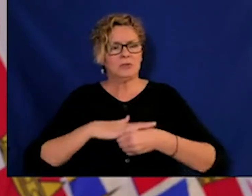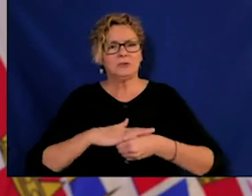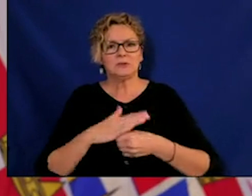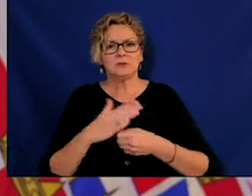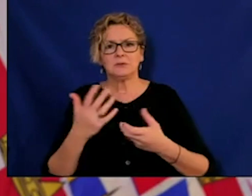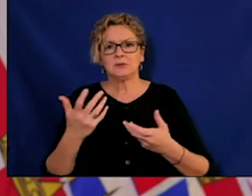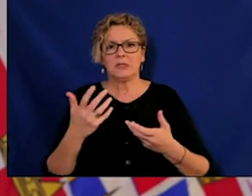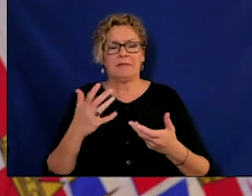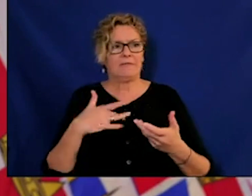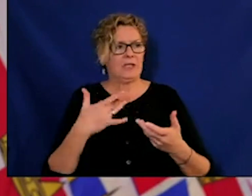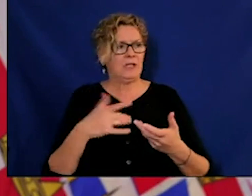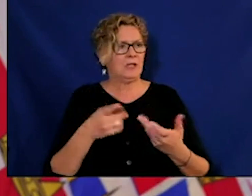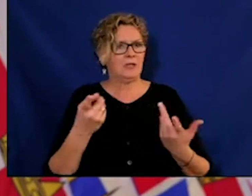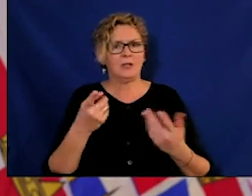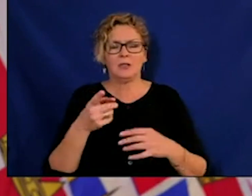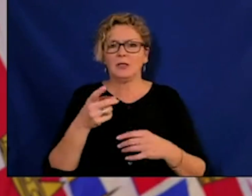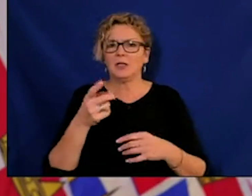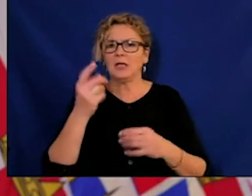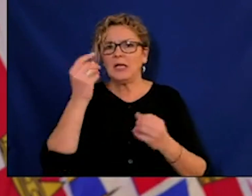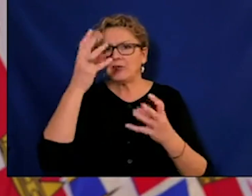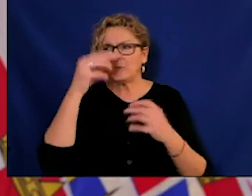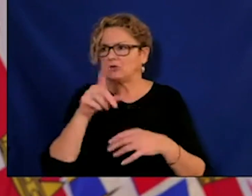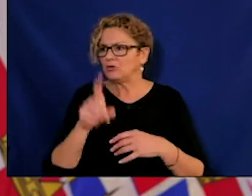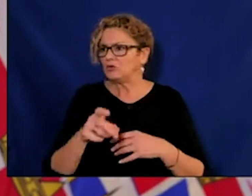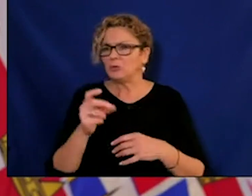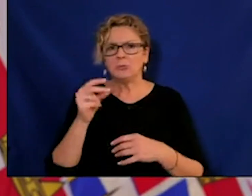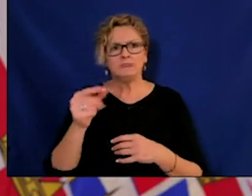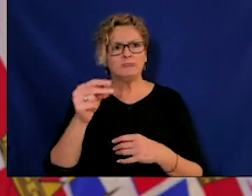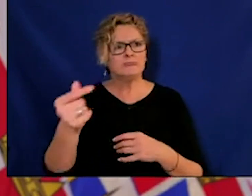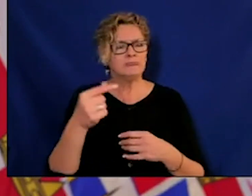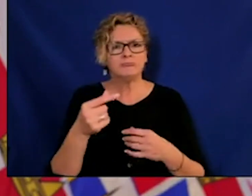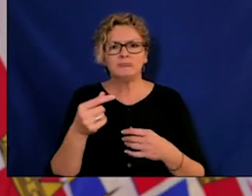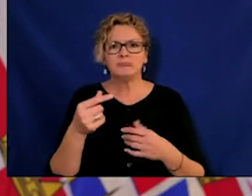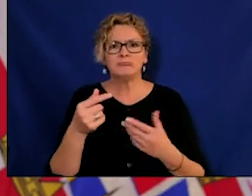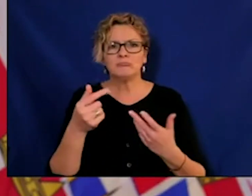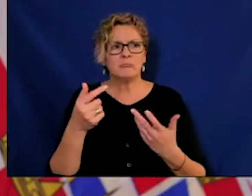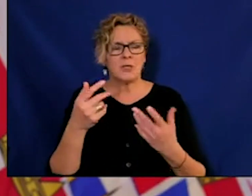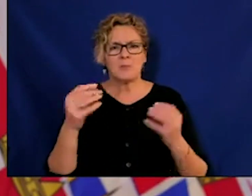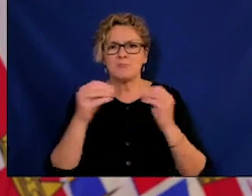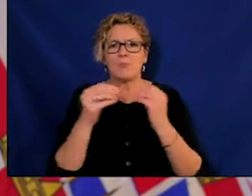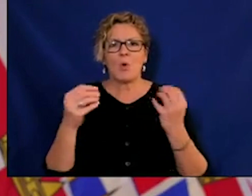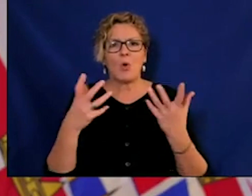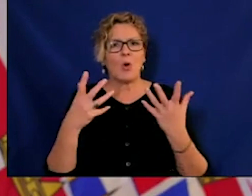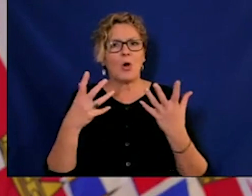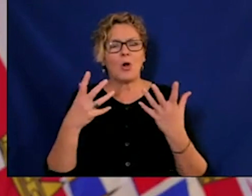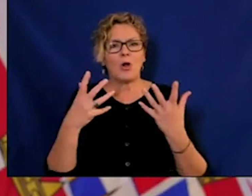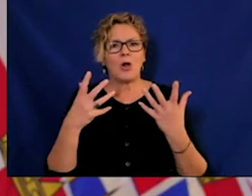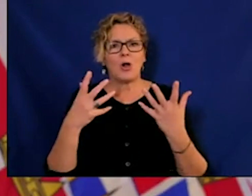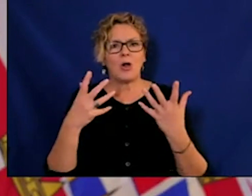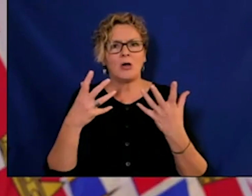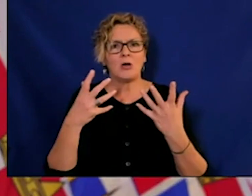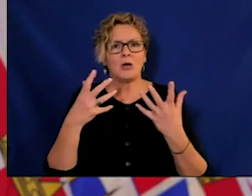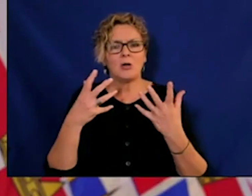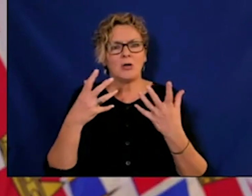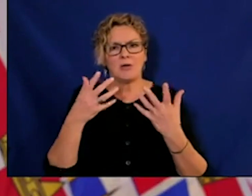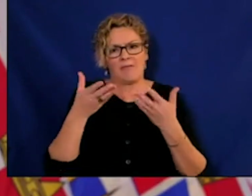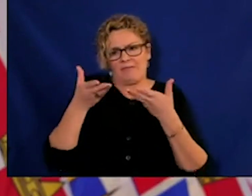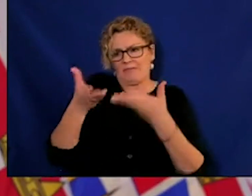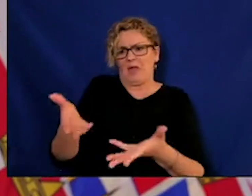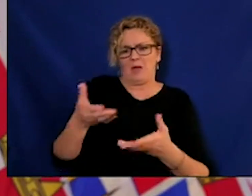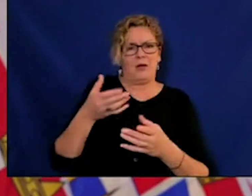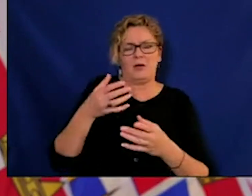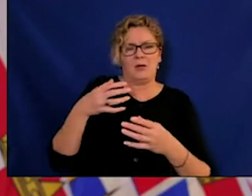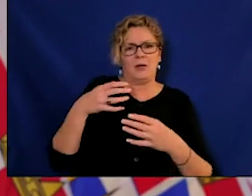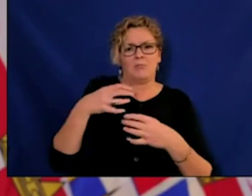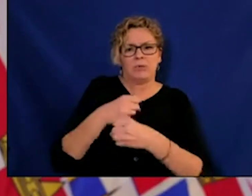don't systematically collect all of the information that we'd like to, like information on ethnicity,